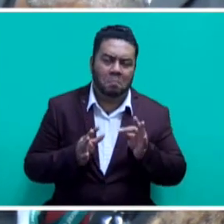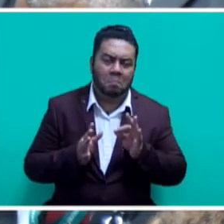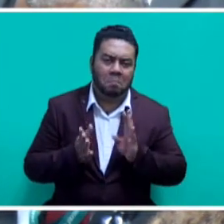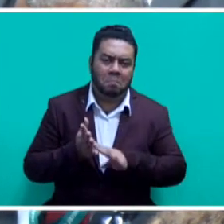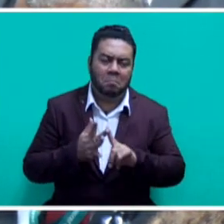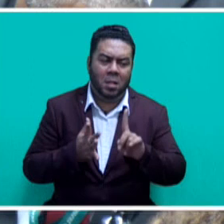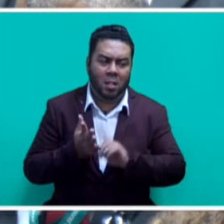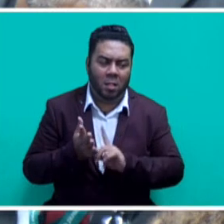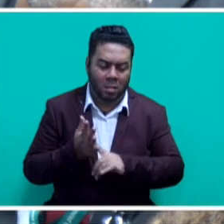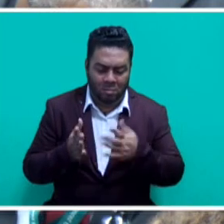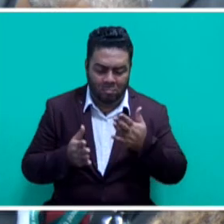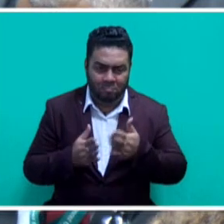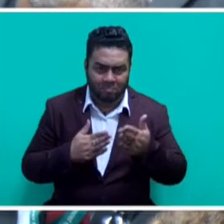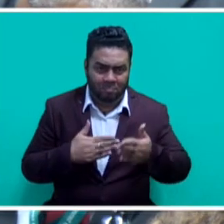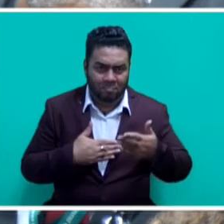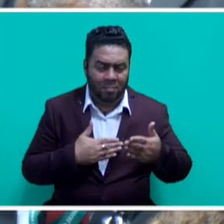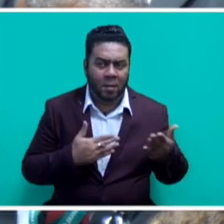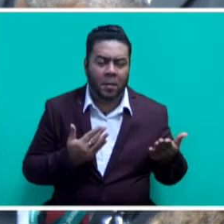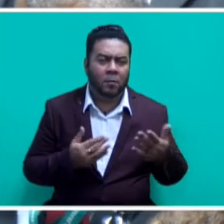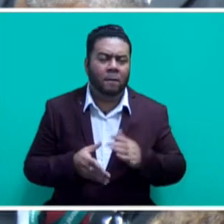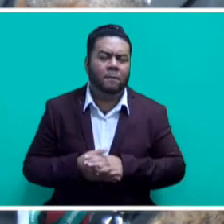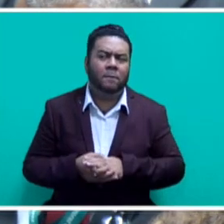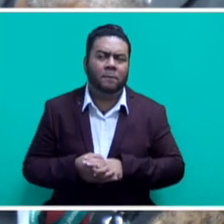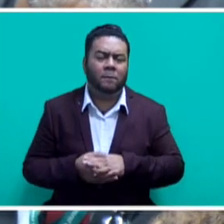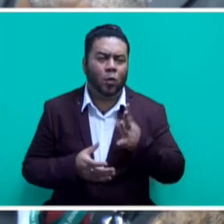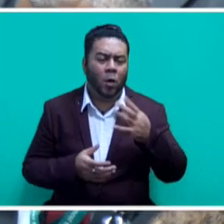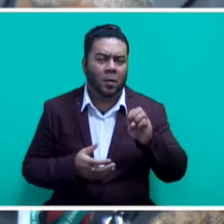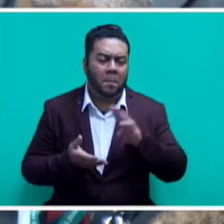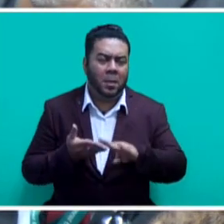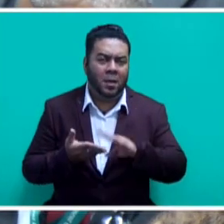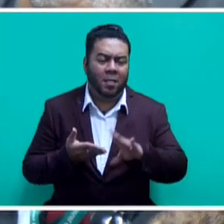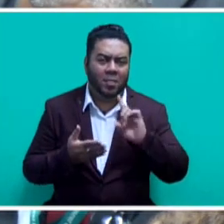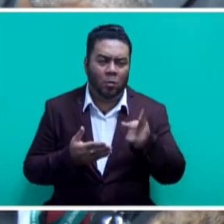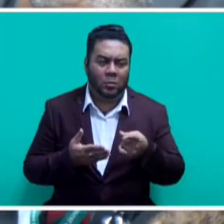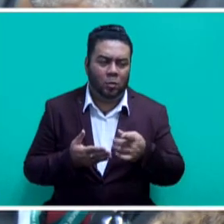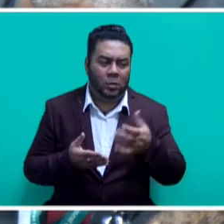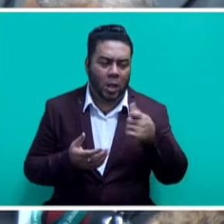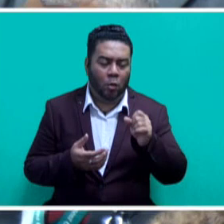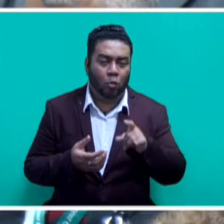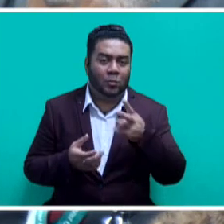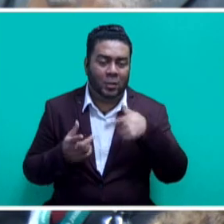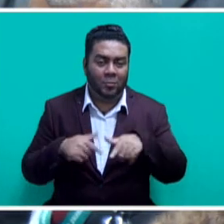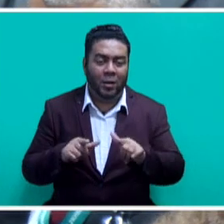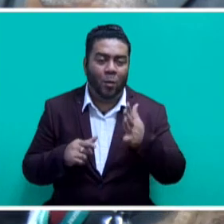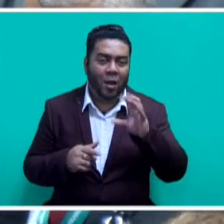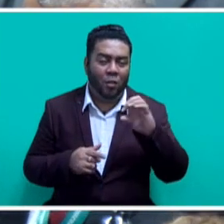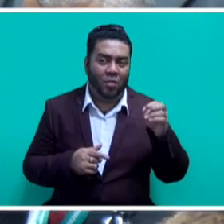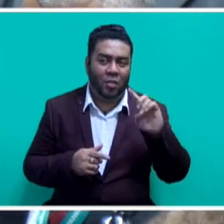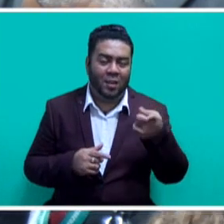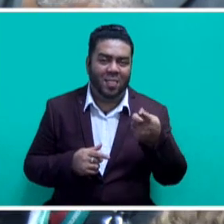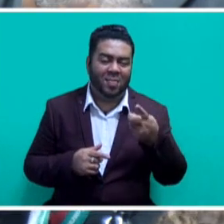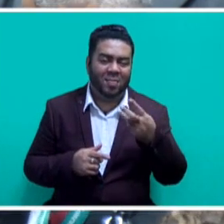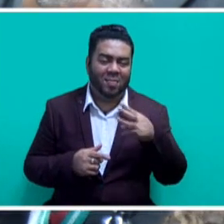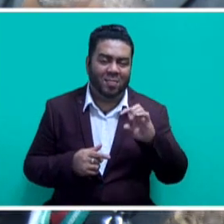continue with a budget of 4,900,000, which will allow the Penang mill farmers to transport 130,000 tons of cane